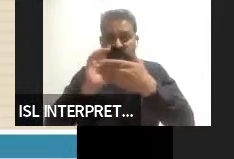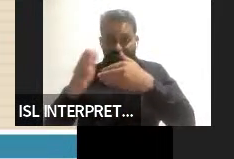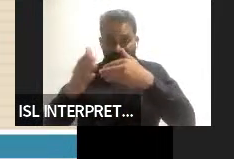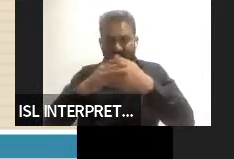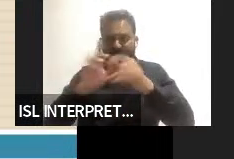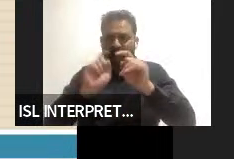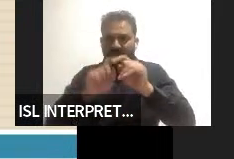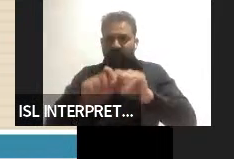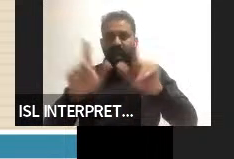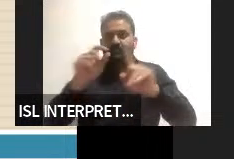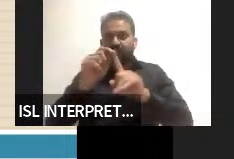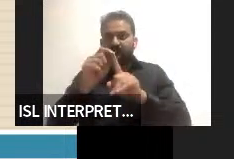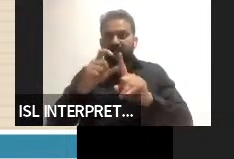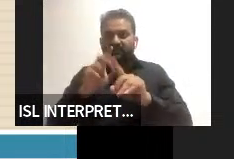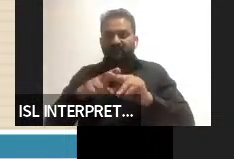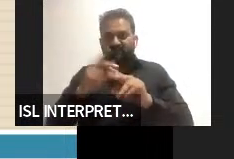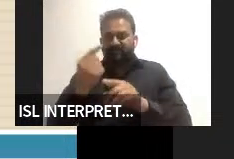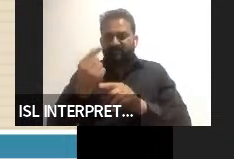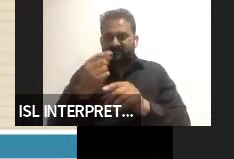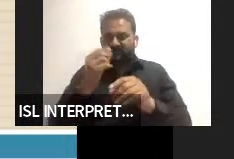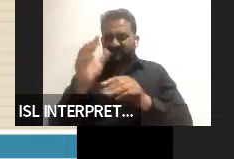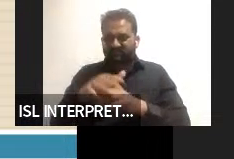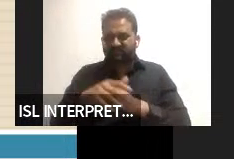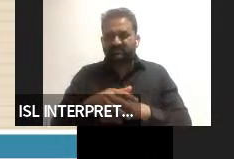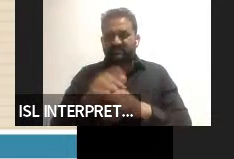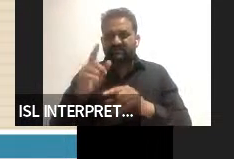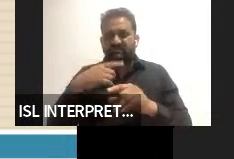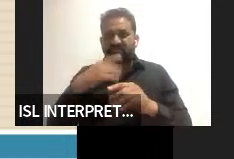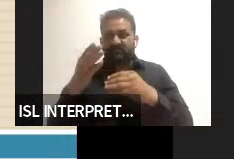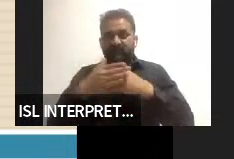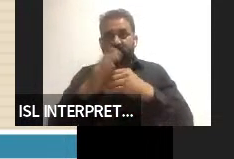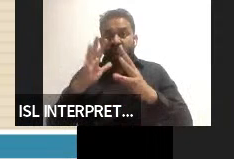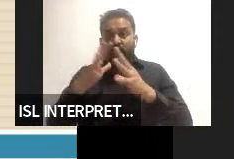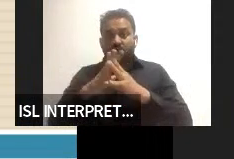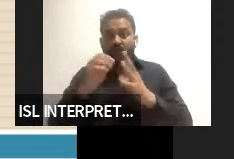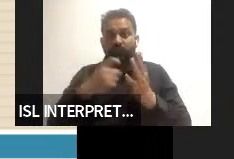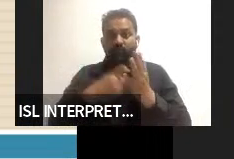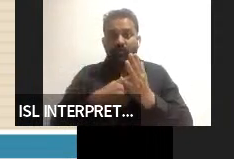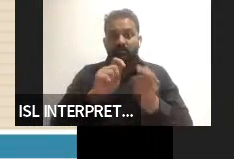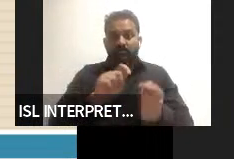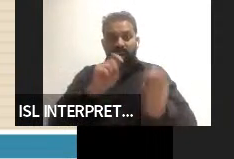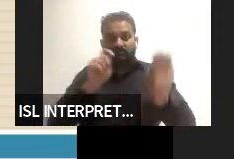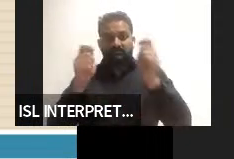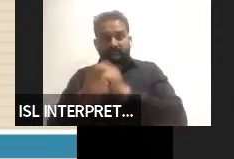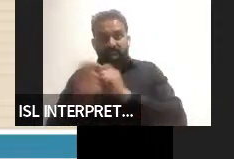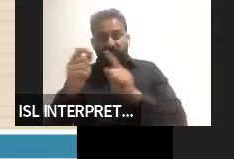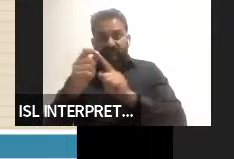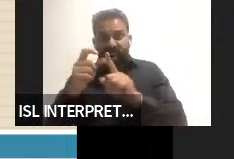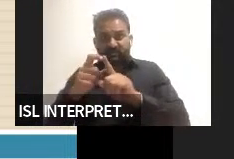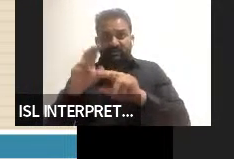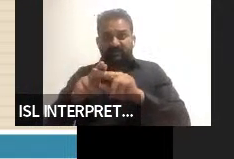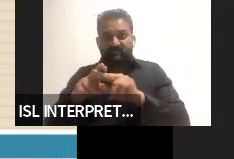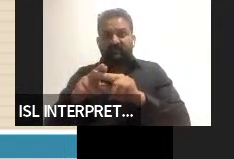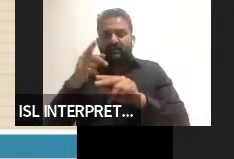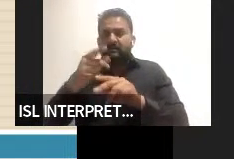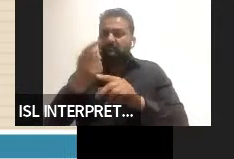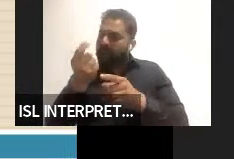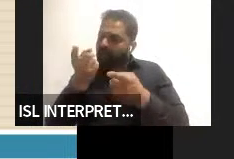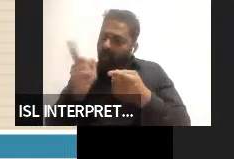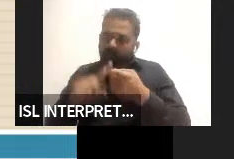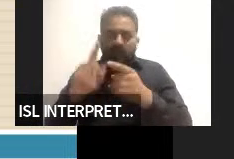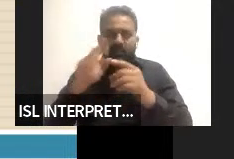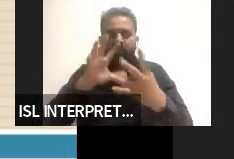PDF file. When you convert the Word file into PDF file, sometimes it happens very